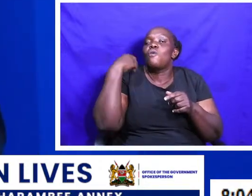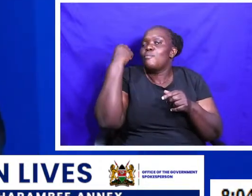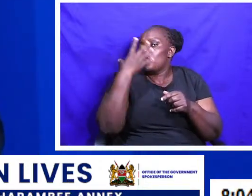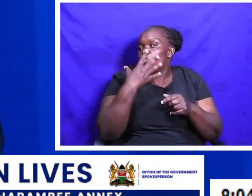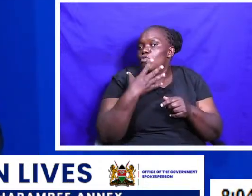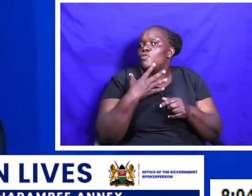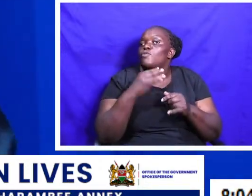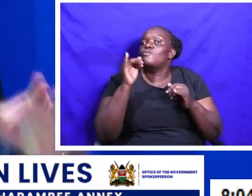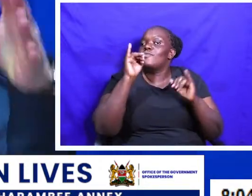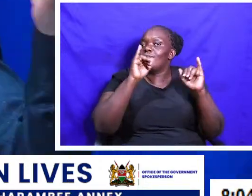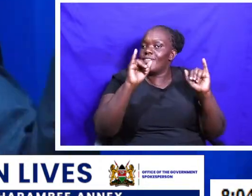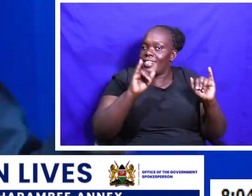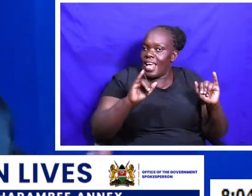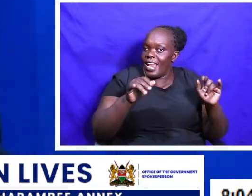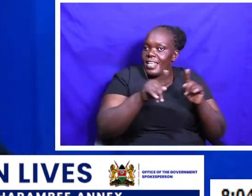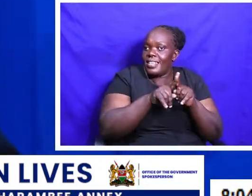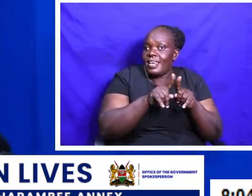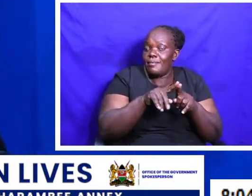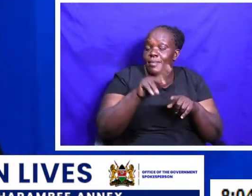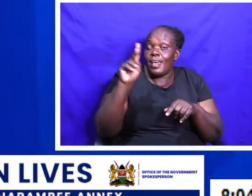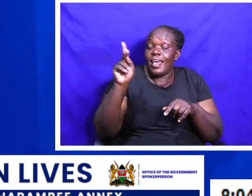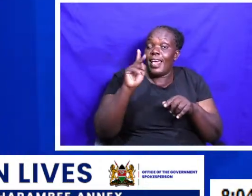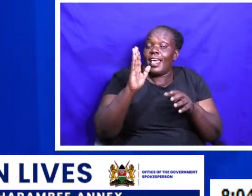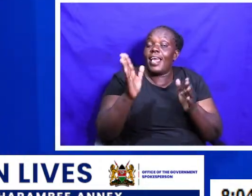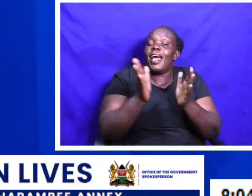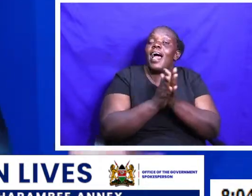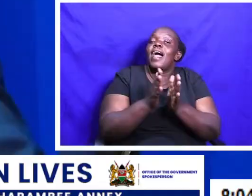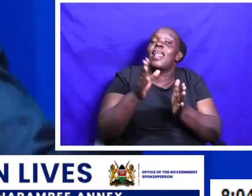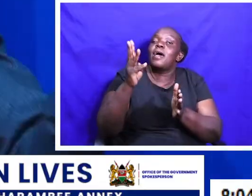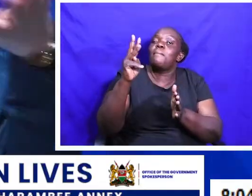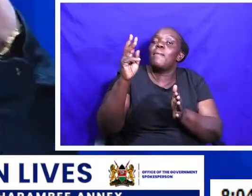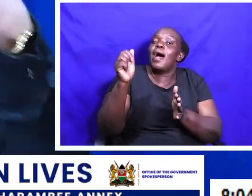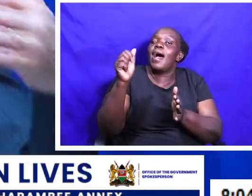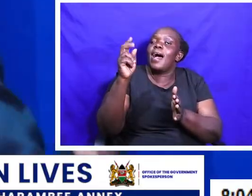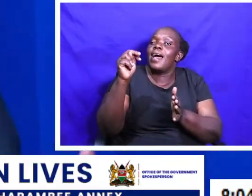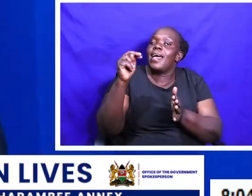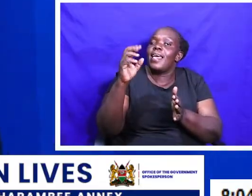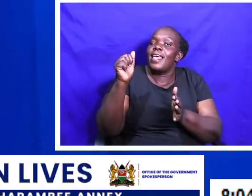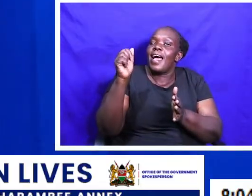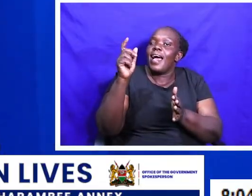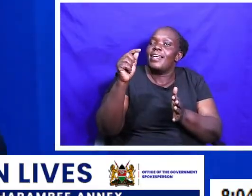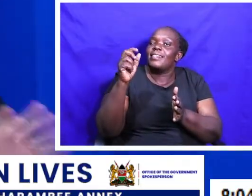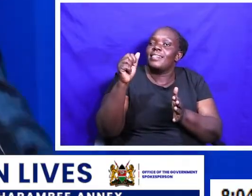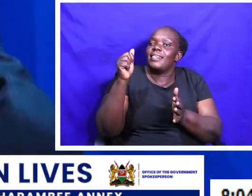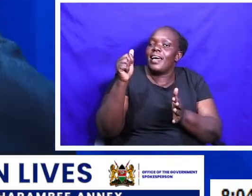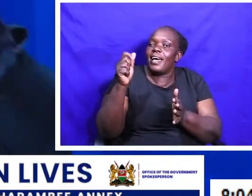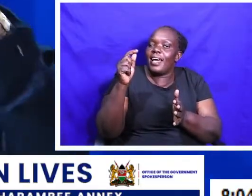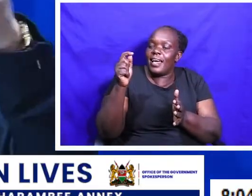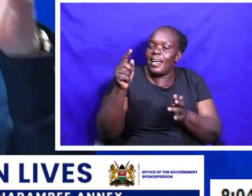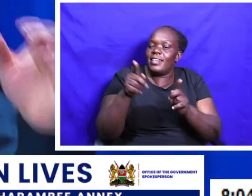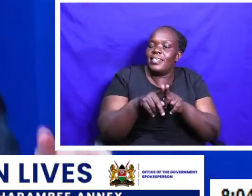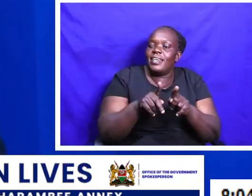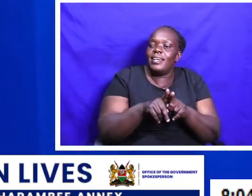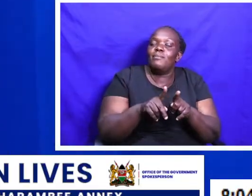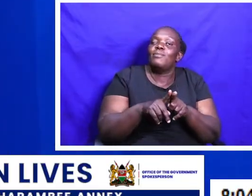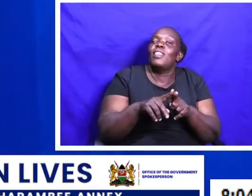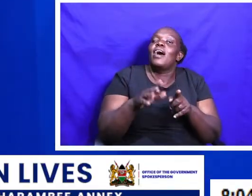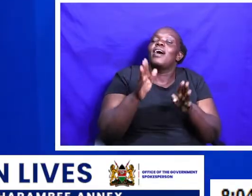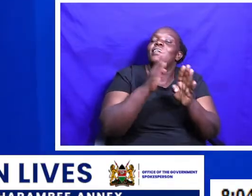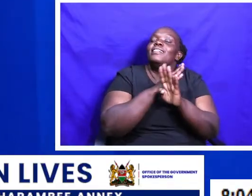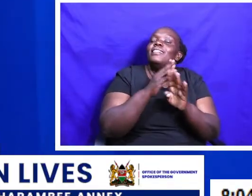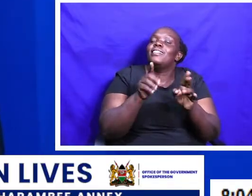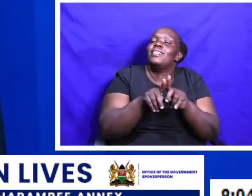beautiful, design, looking like our, Kenyan Manyata also, if you like that dome, look with the